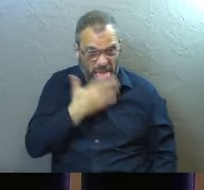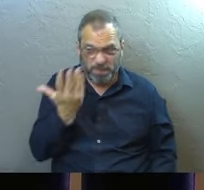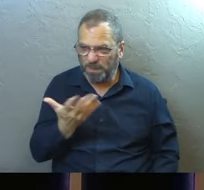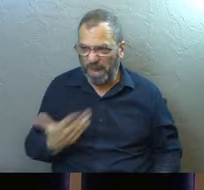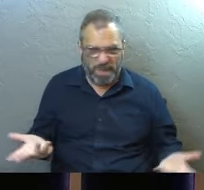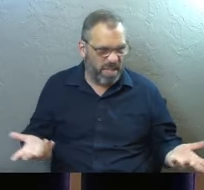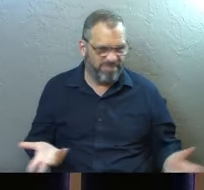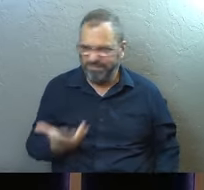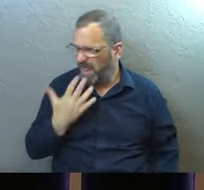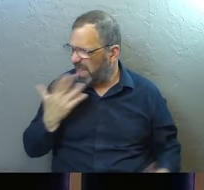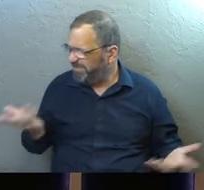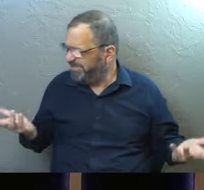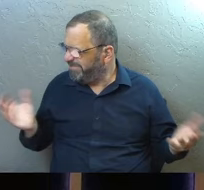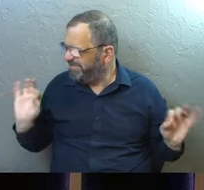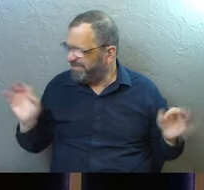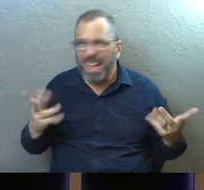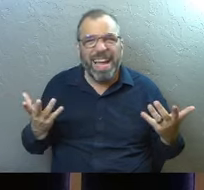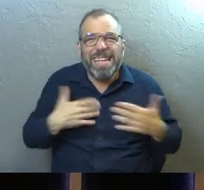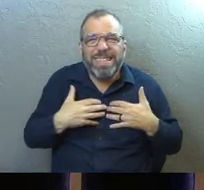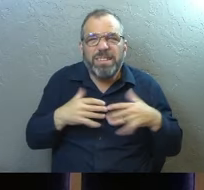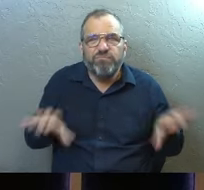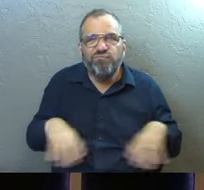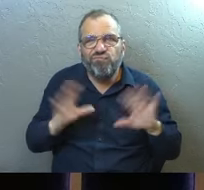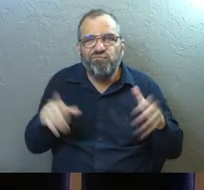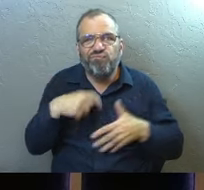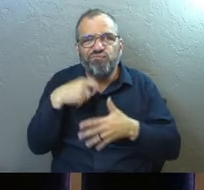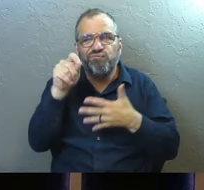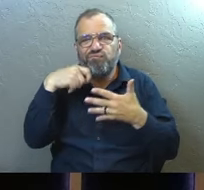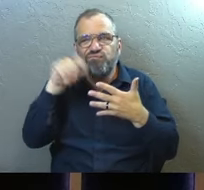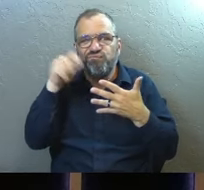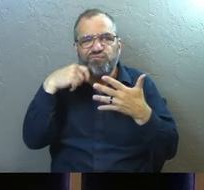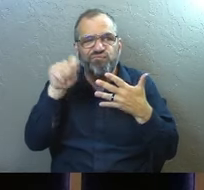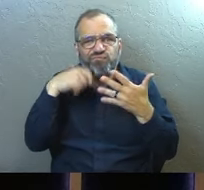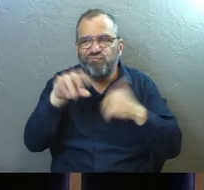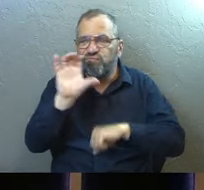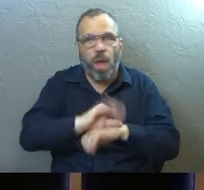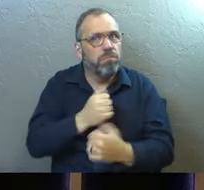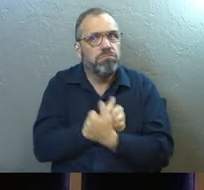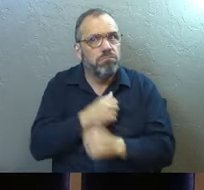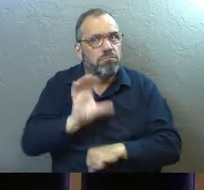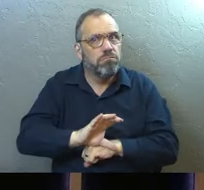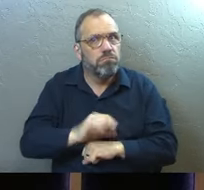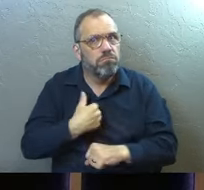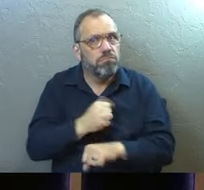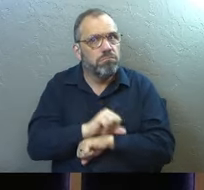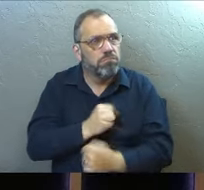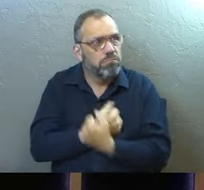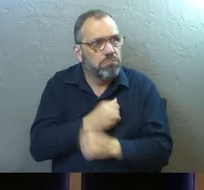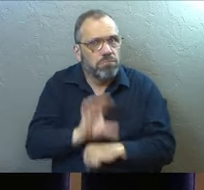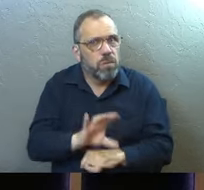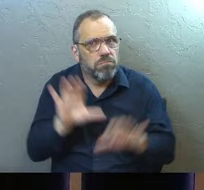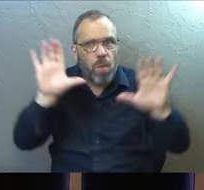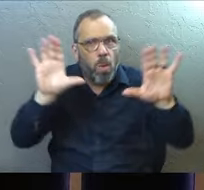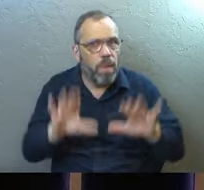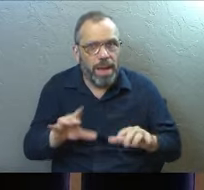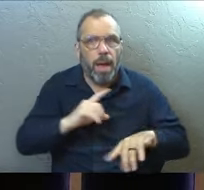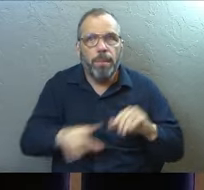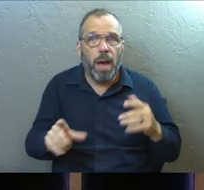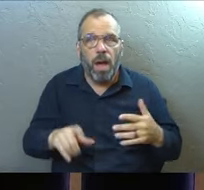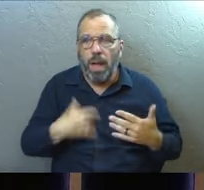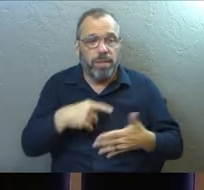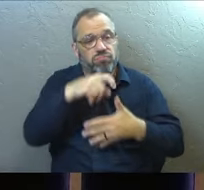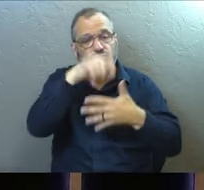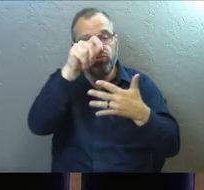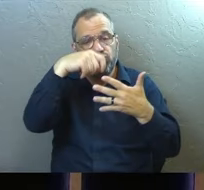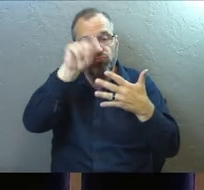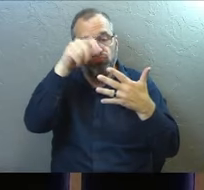just stuff. Yeah. We're doing stuff. And we're checking boxes, and we're at church. I love church, right? Here we all are. It's amazing. But if this